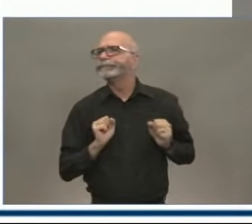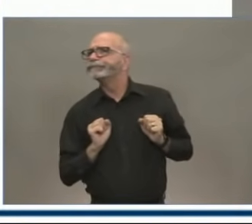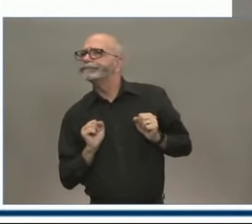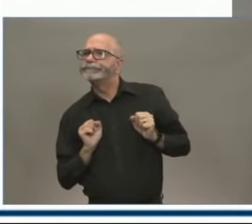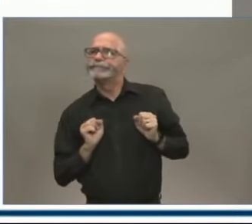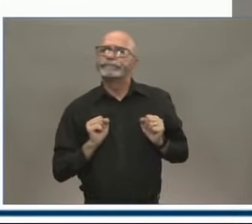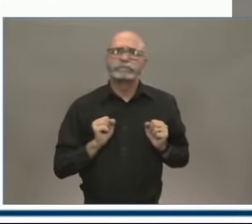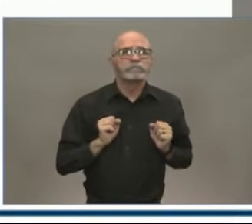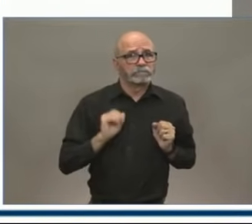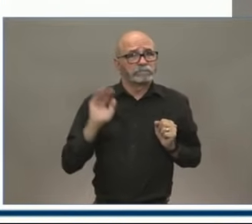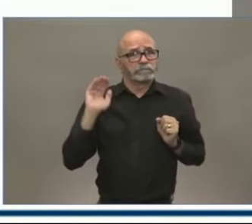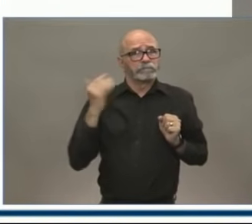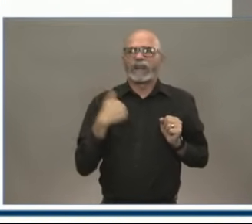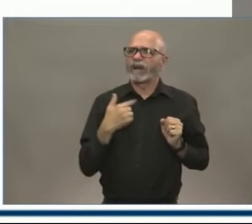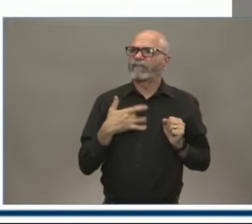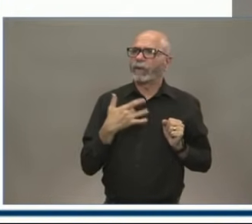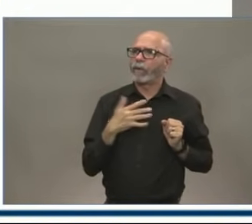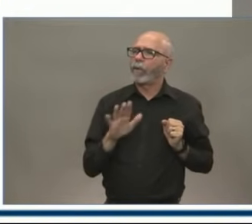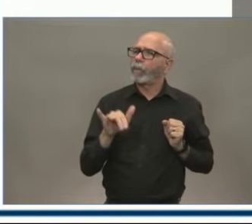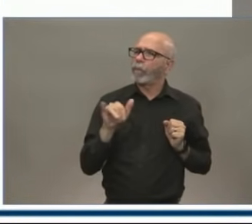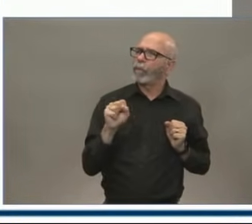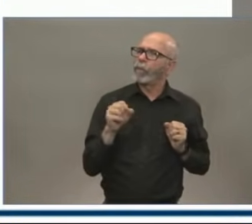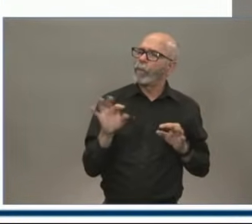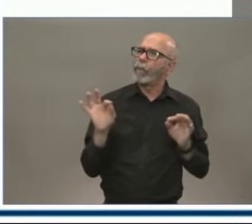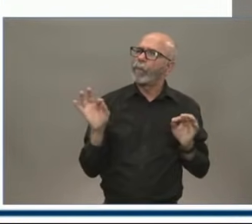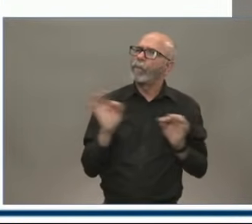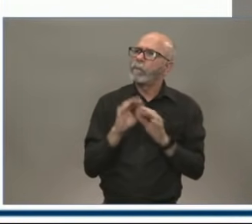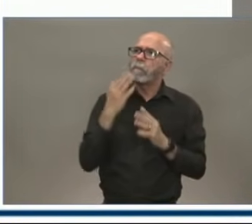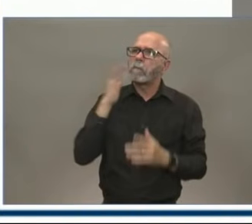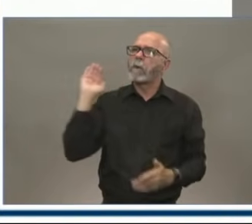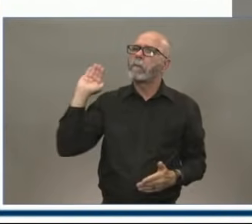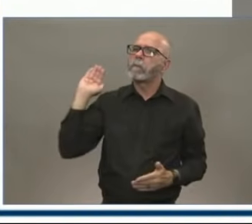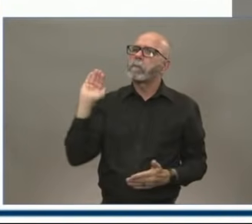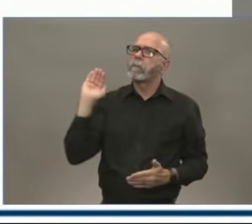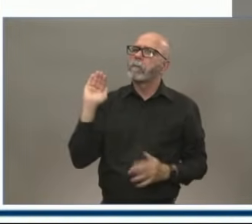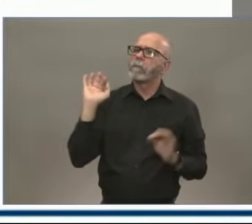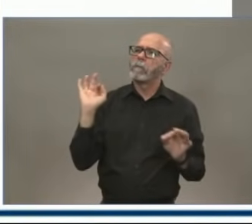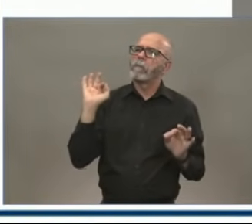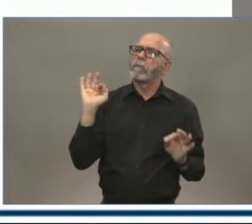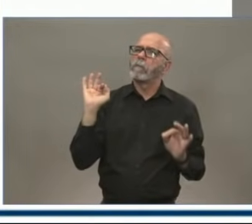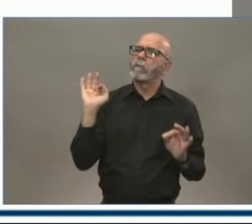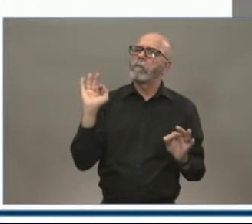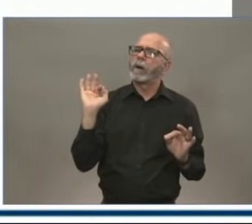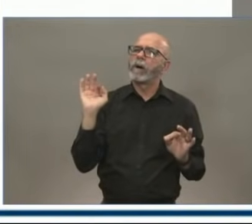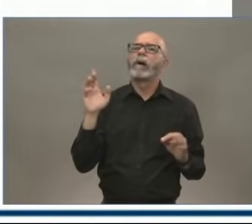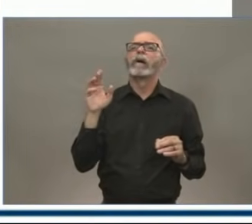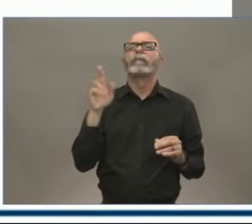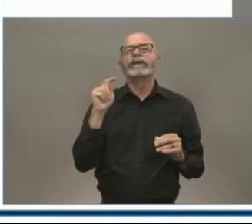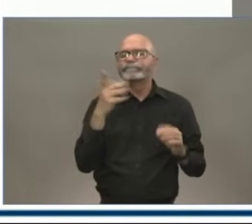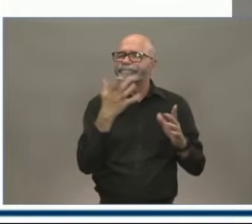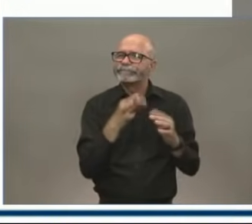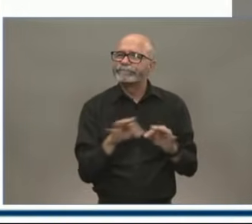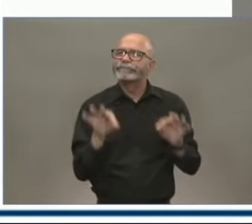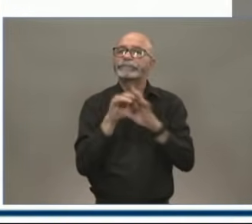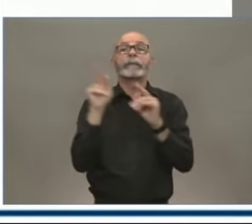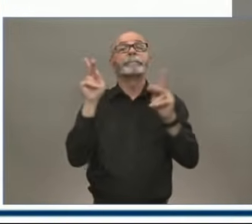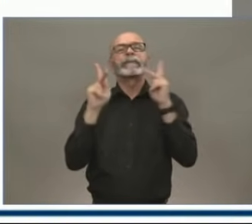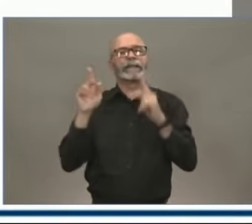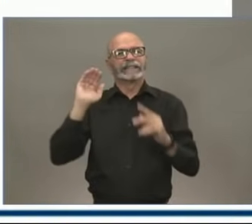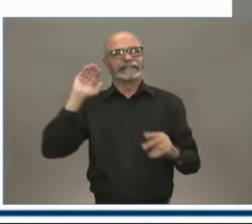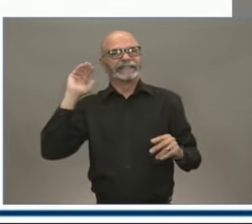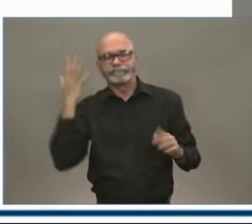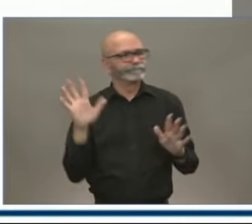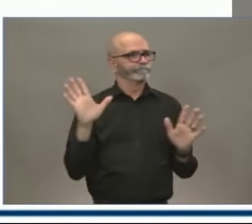date. Not only the epidemiology, but certainly the overall compliance, although I've identified a